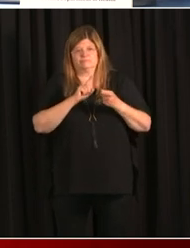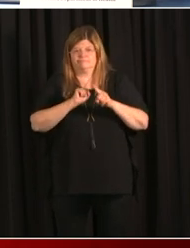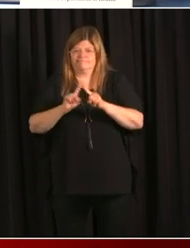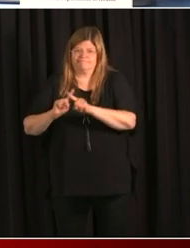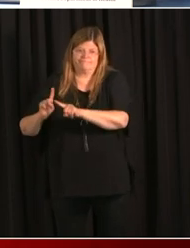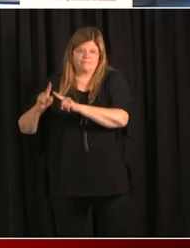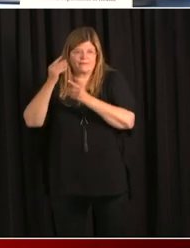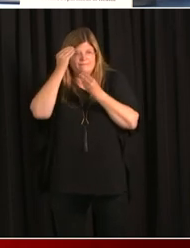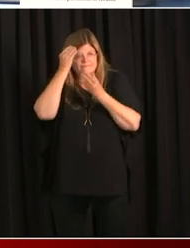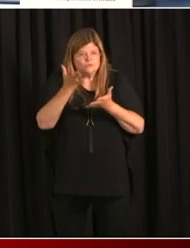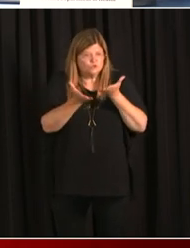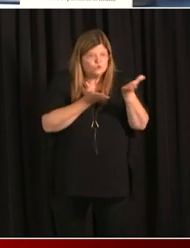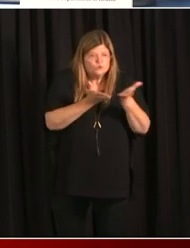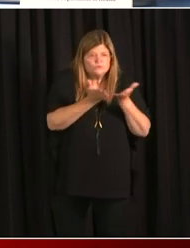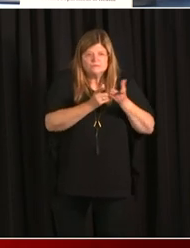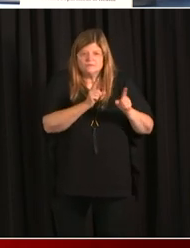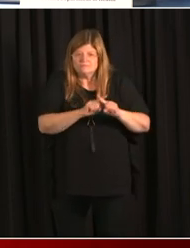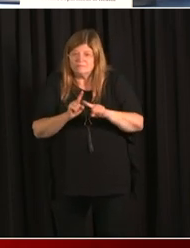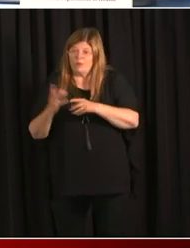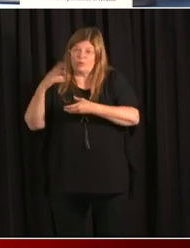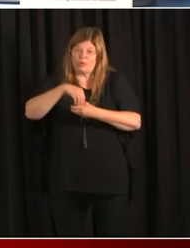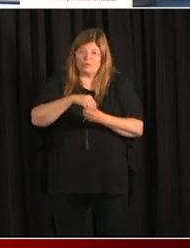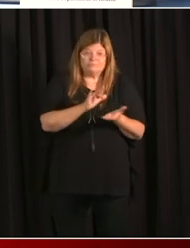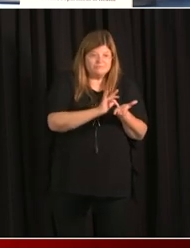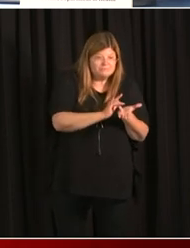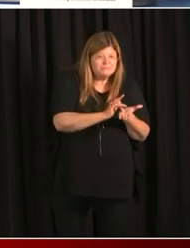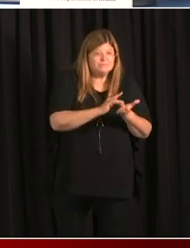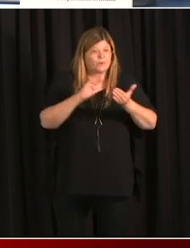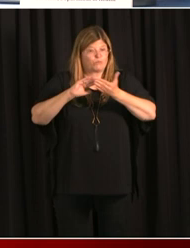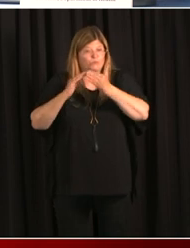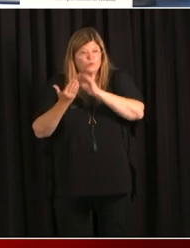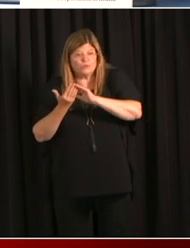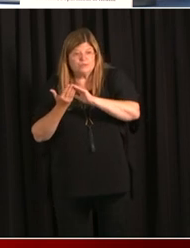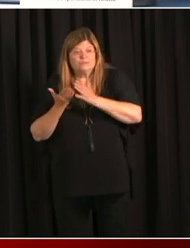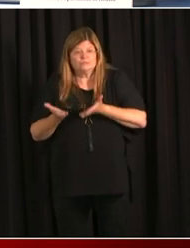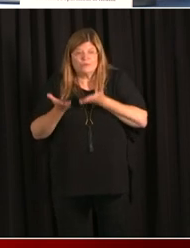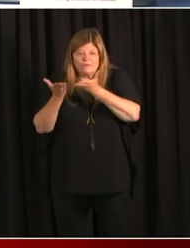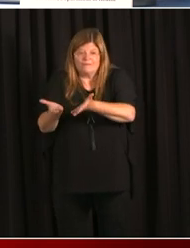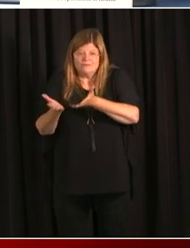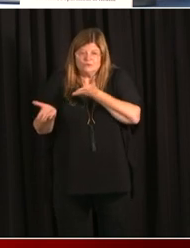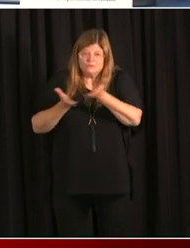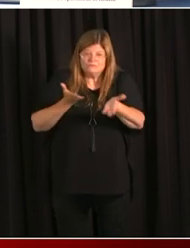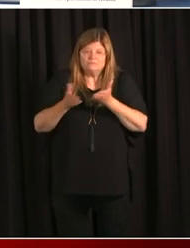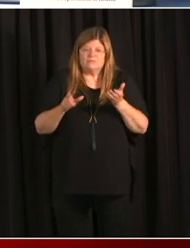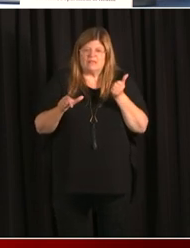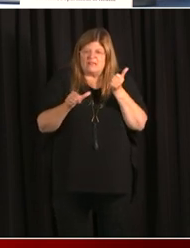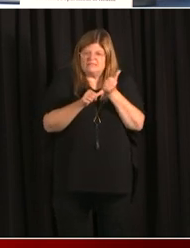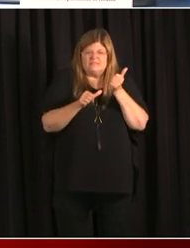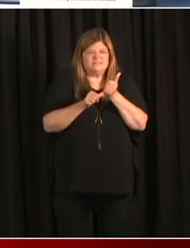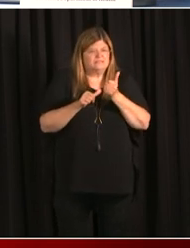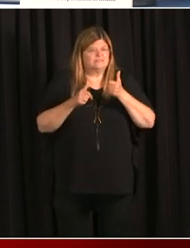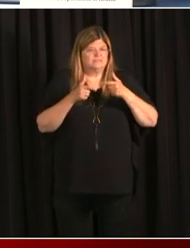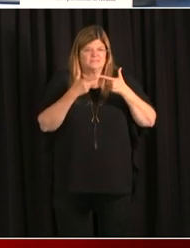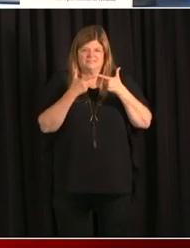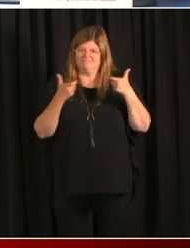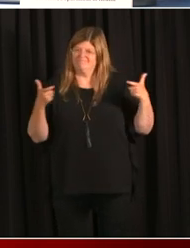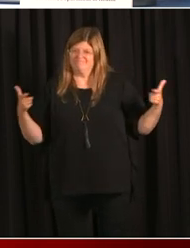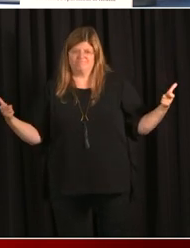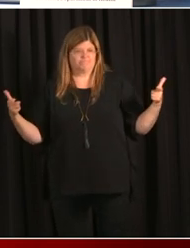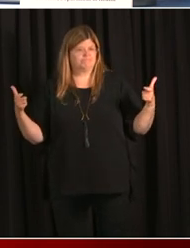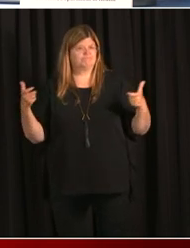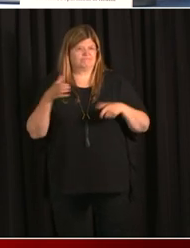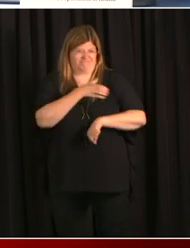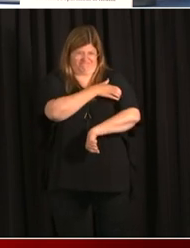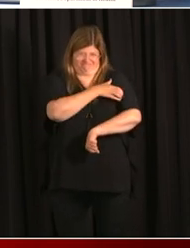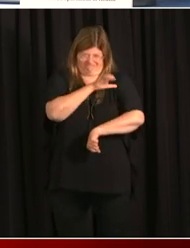including medical and community provider services that can assist with the other things that we know enable people to be